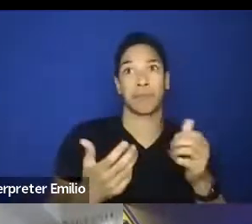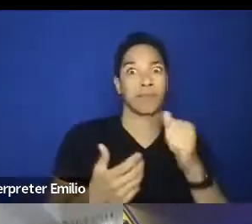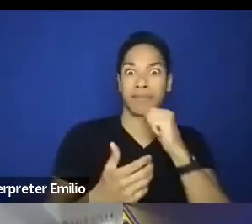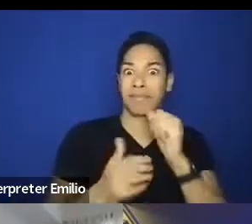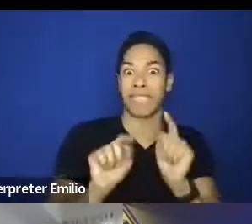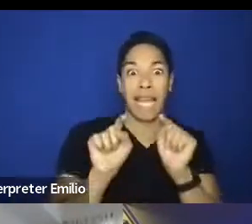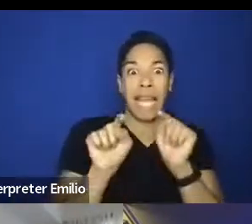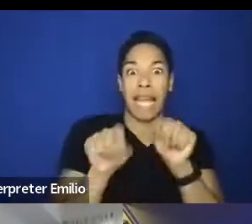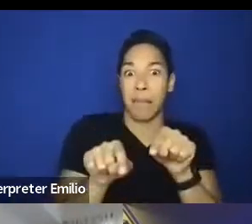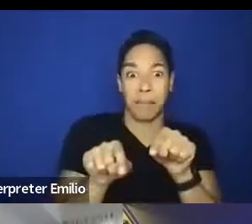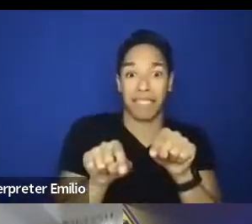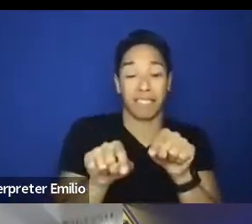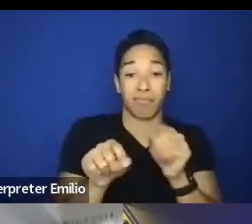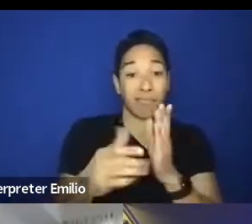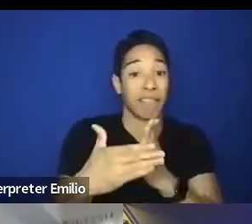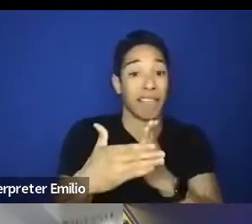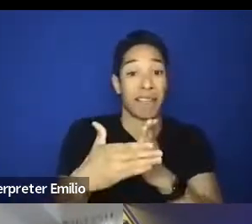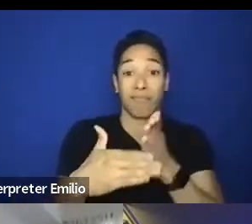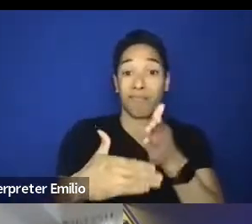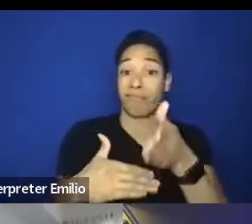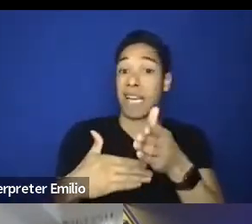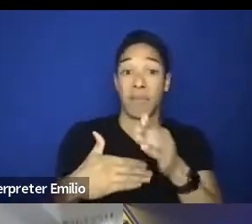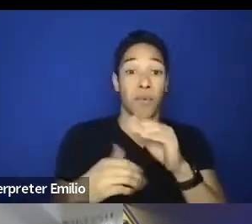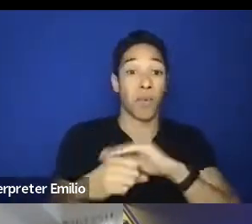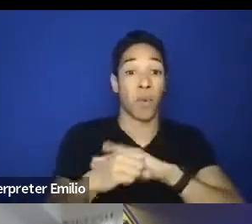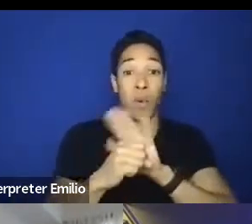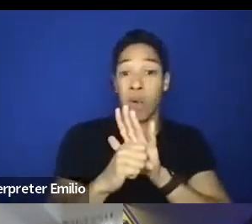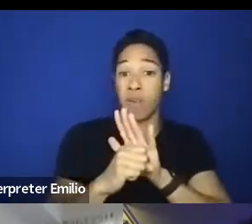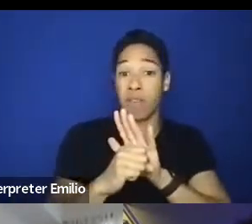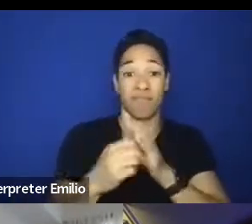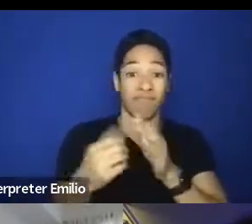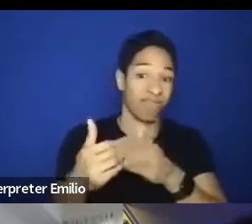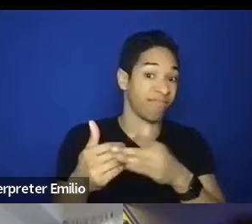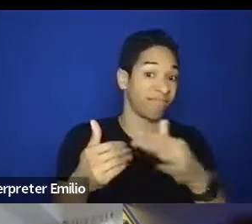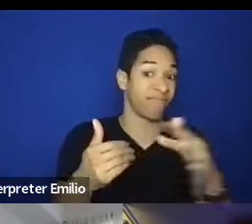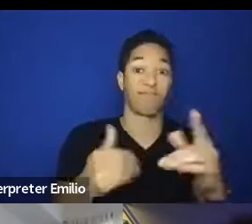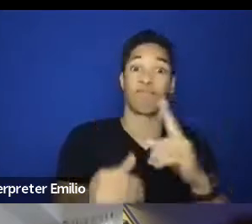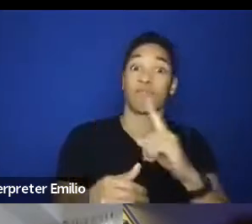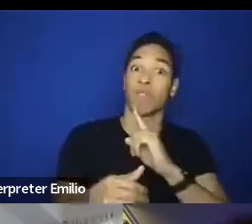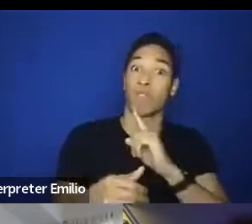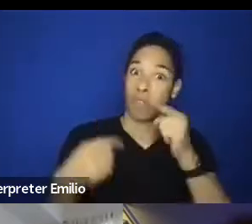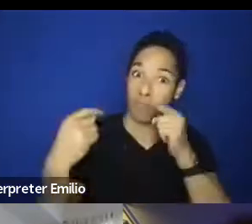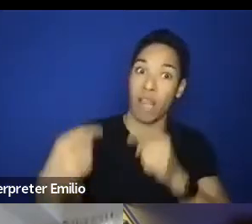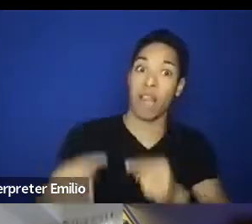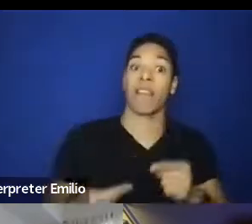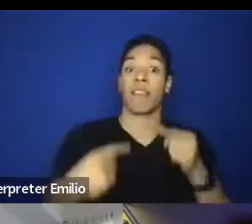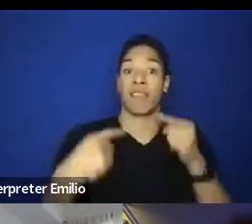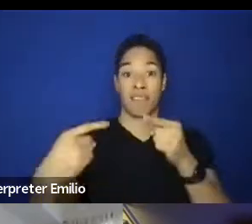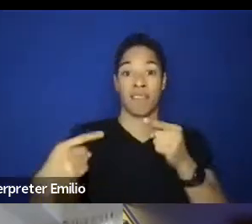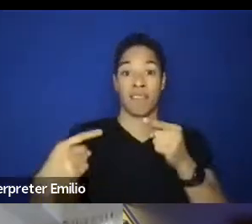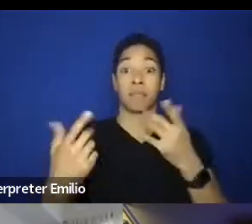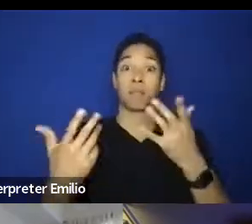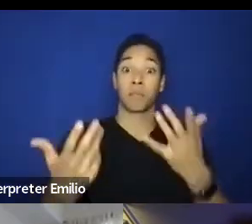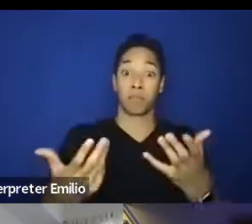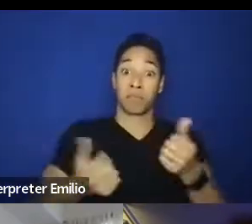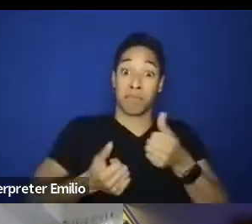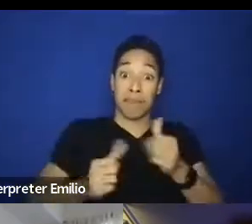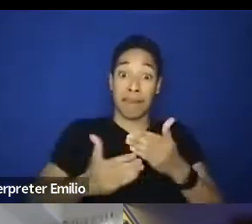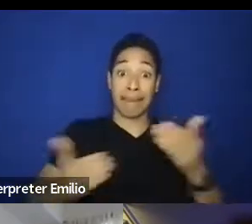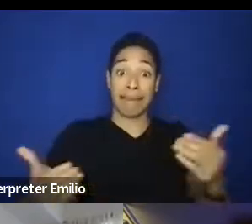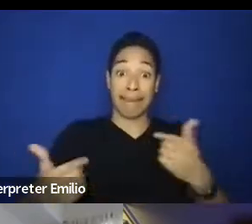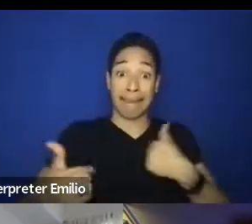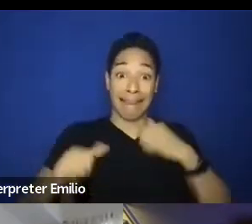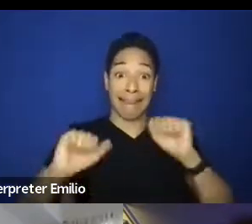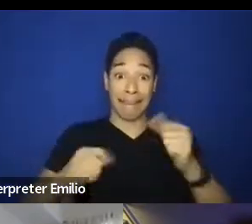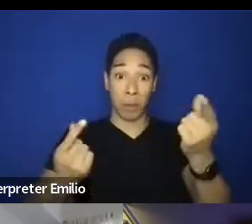coming post-pandemic. It is a real fight right now. And so anything that I can do that is going